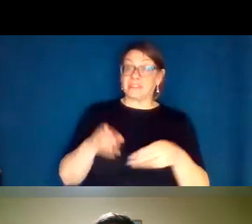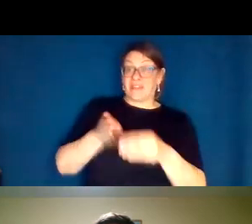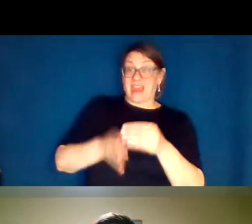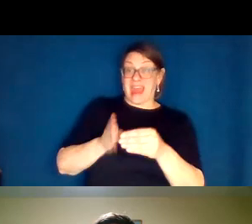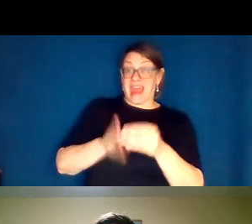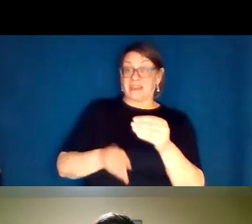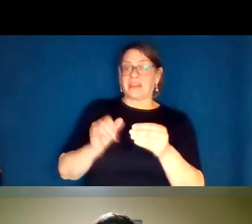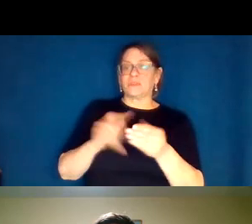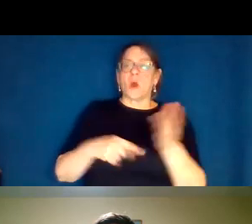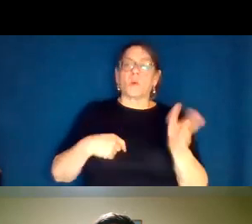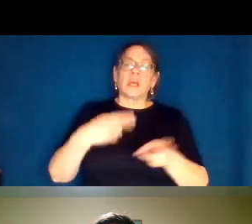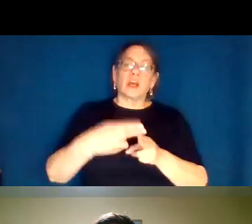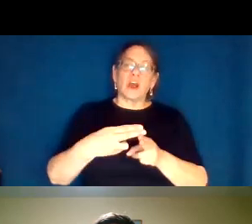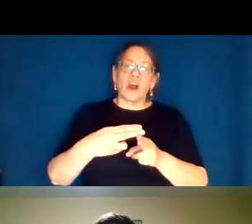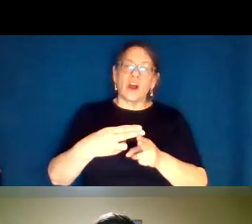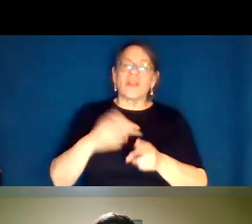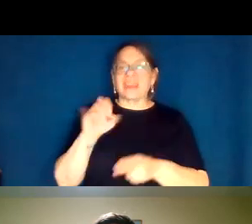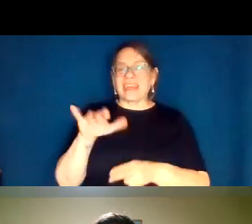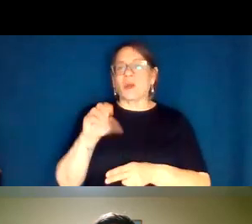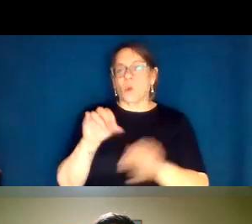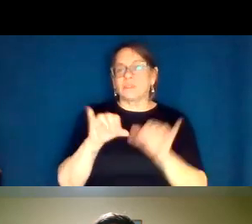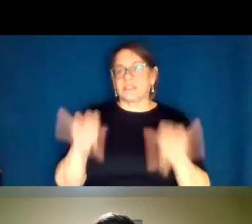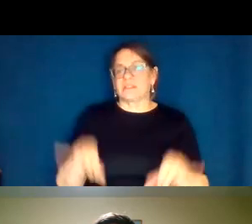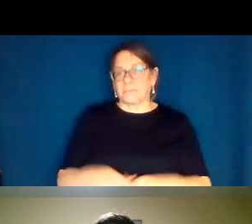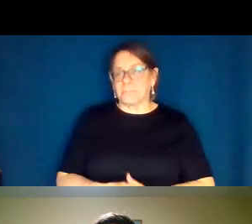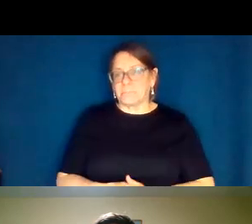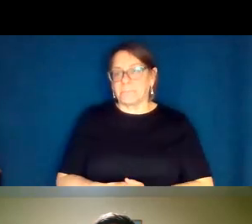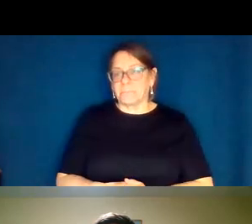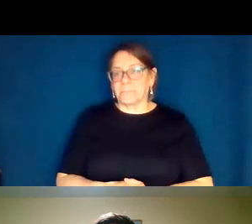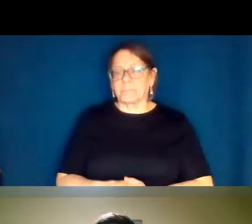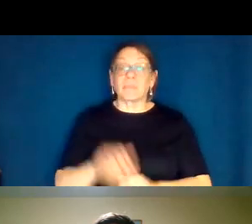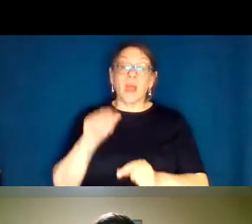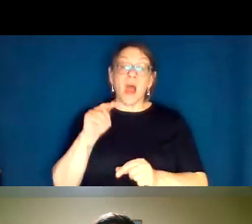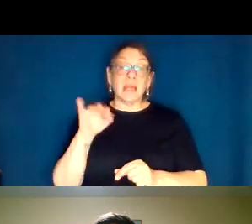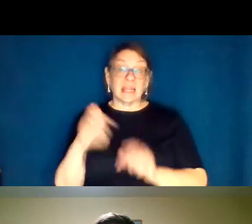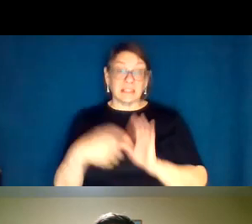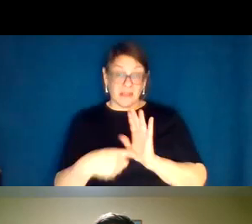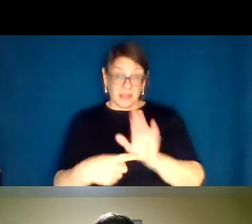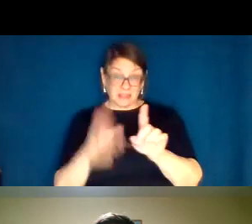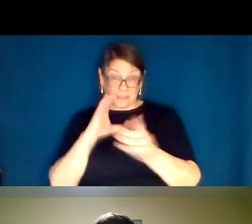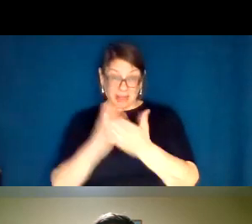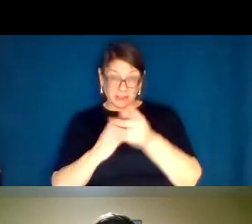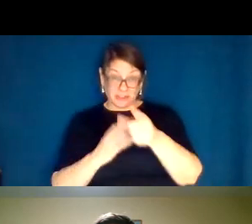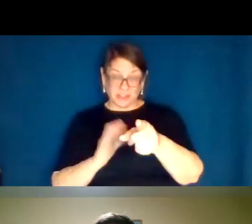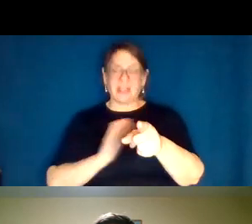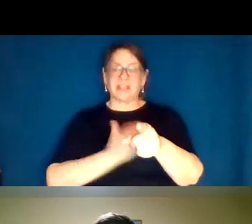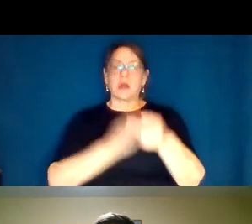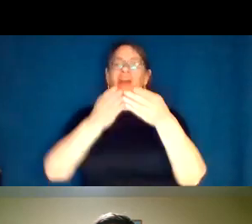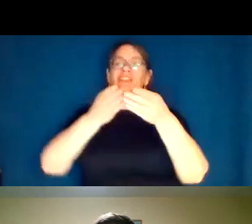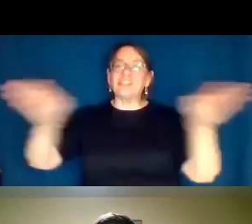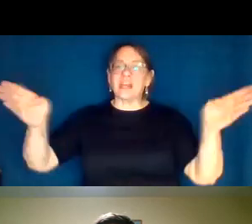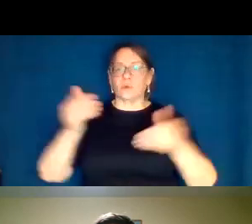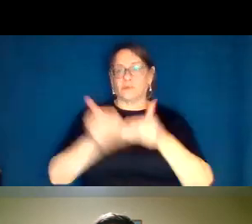think of as the data ecosystem. And what Anise is showing here on the screen is our general process